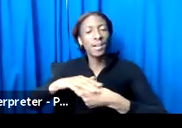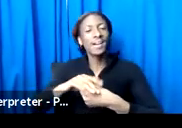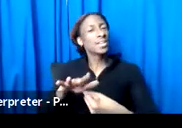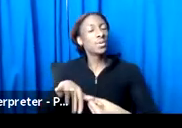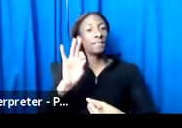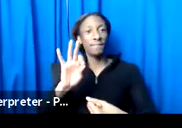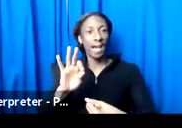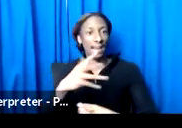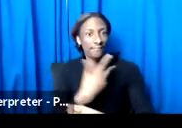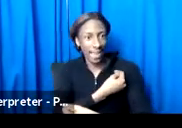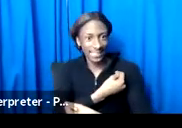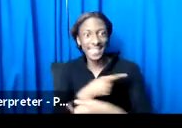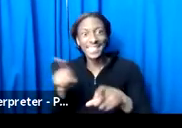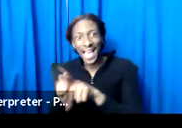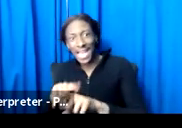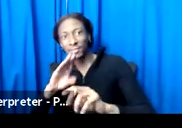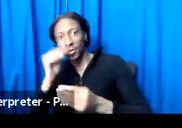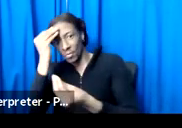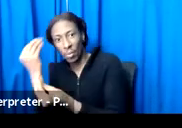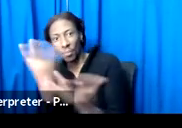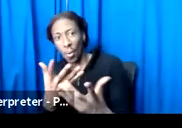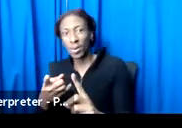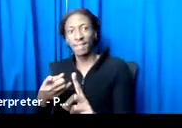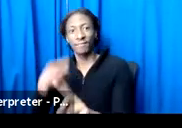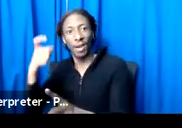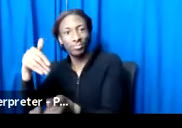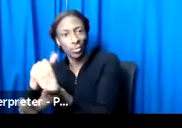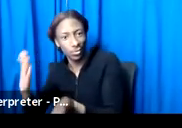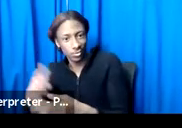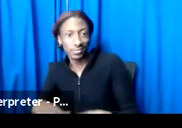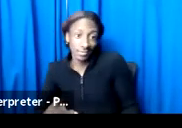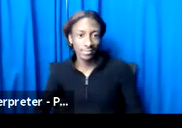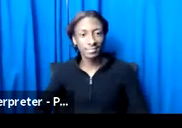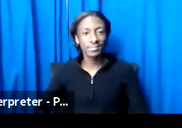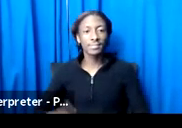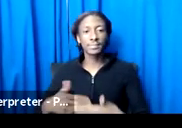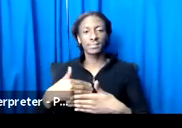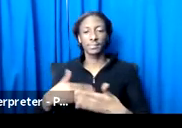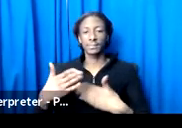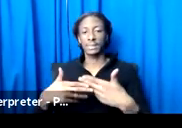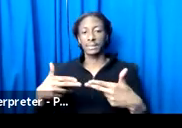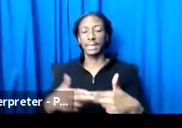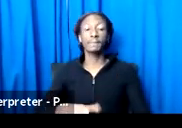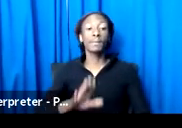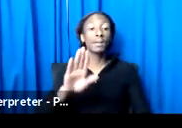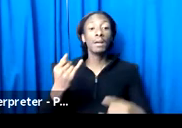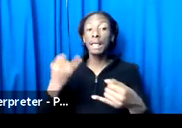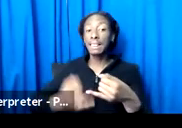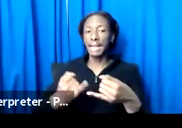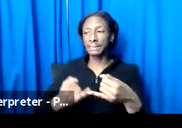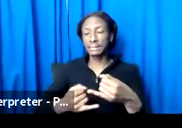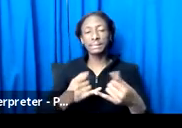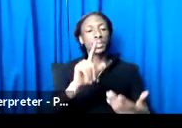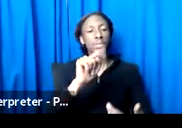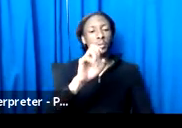they are reported by vaccine providers. Next slide. So finally, getting to the toolkit